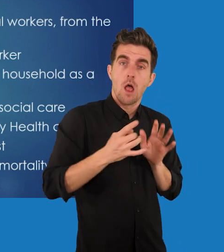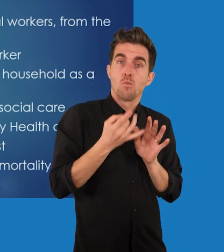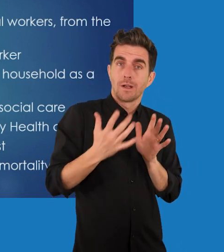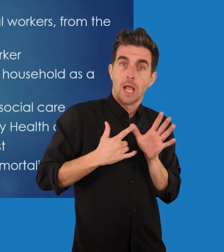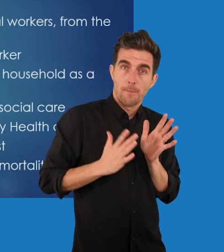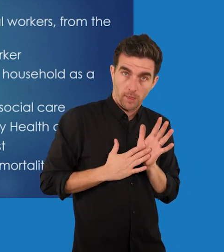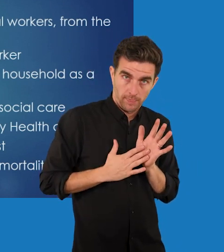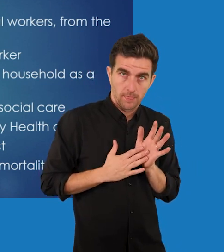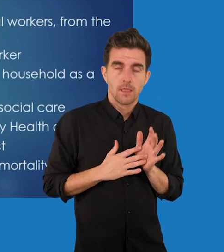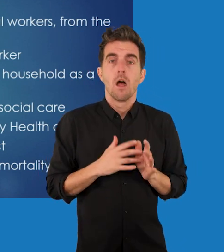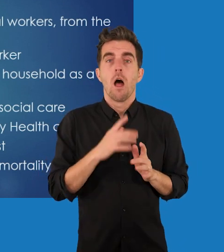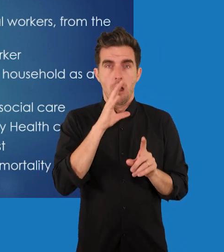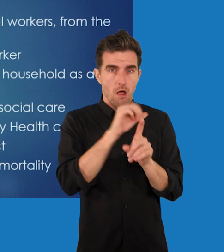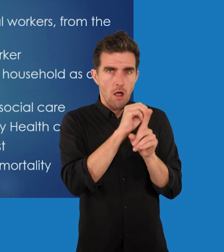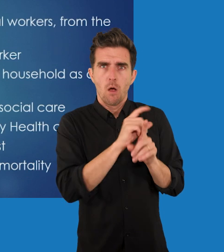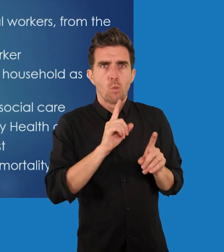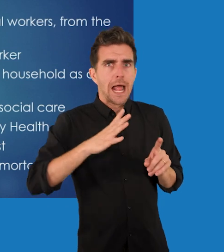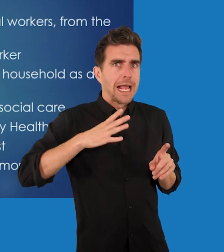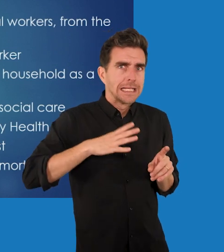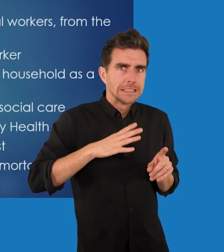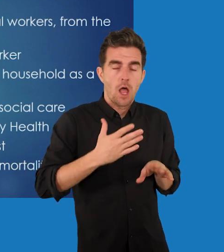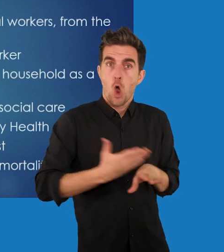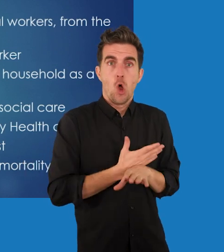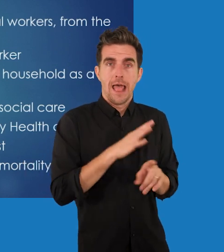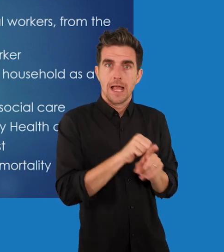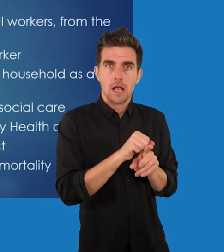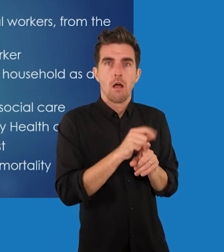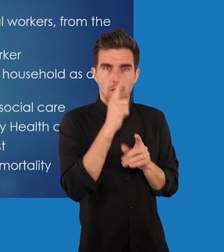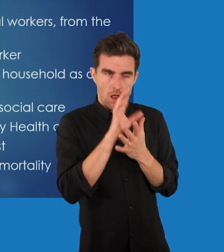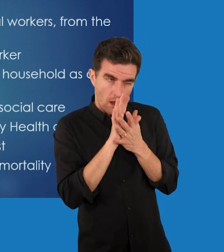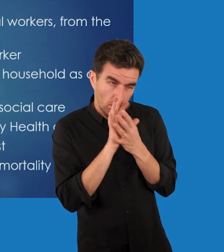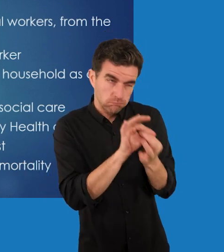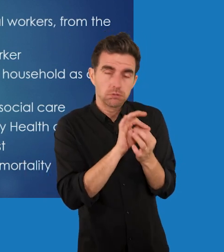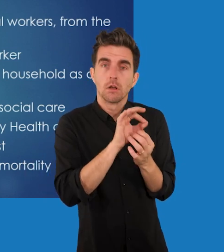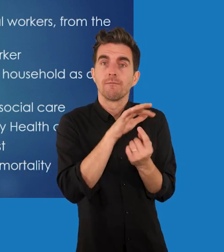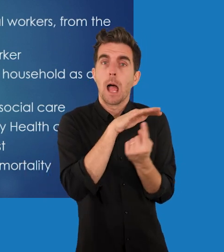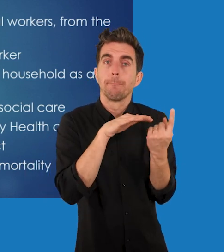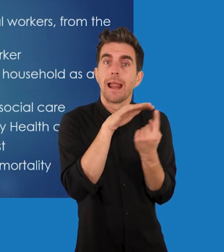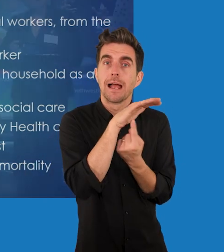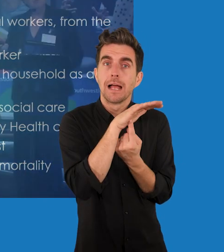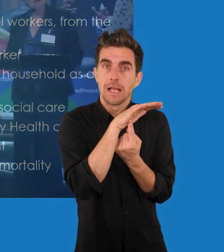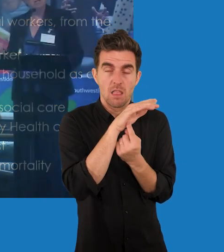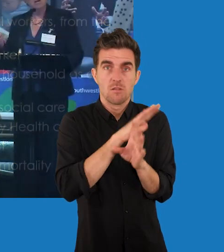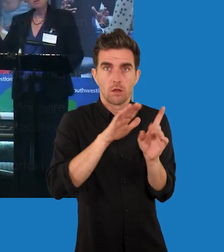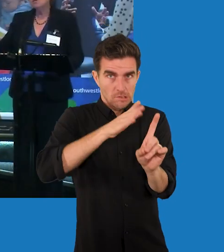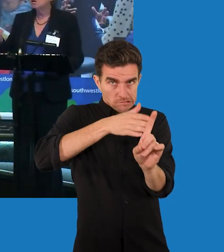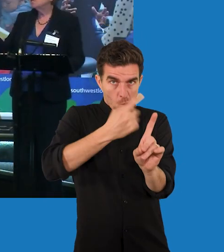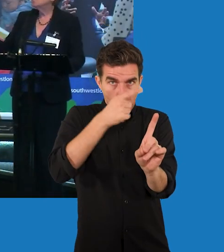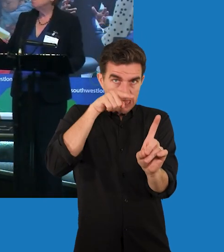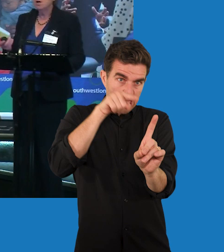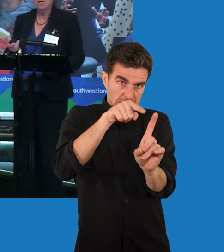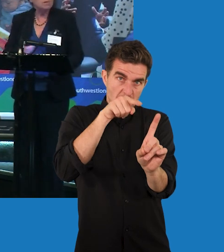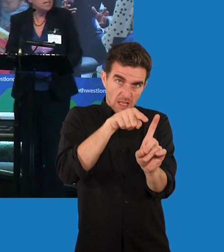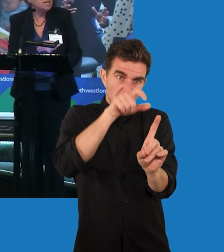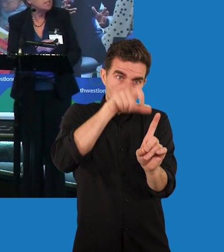household once a month. They identify needs early, and they work holistically across the whole family. They are not